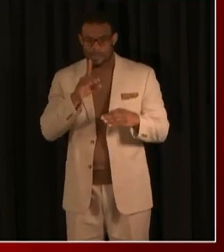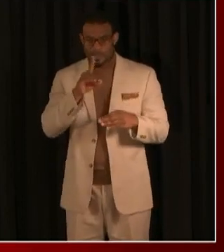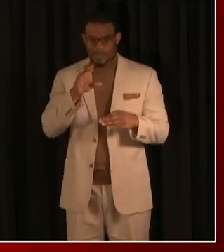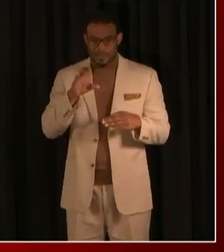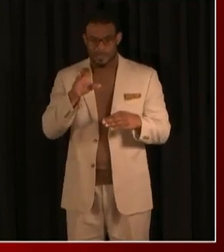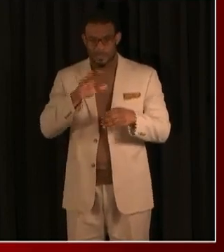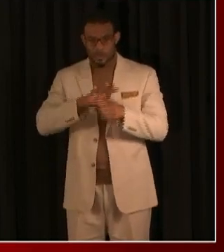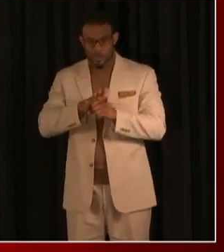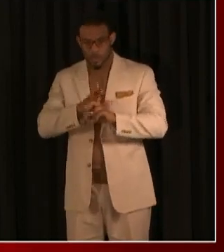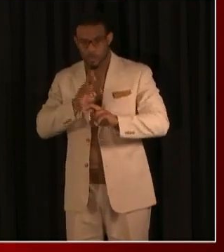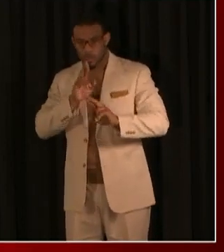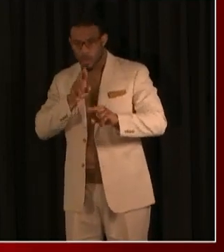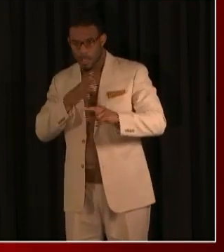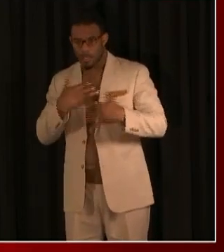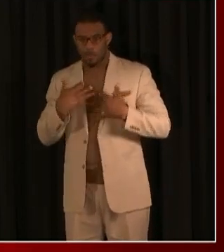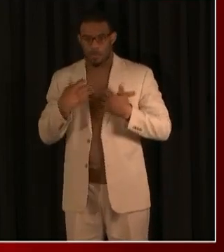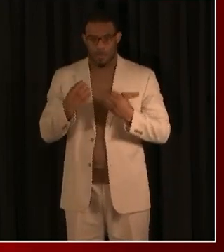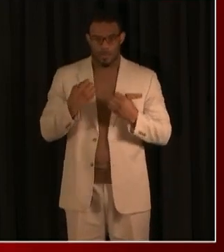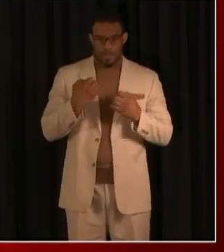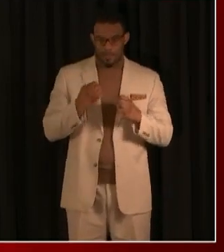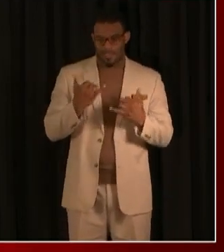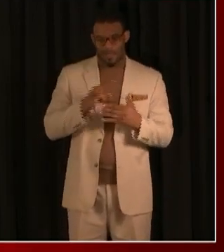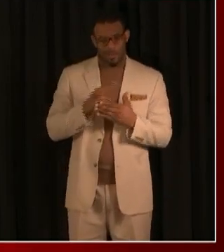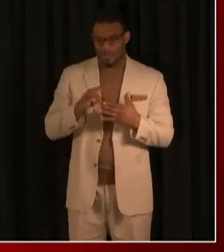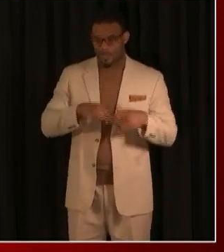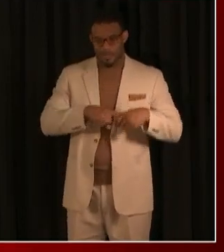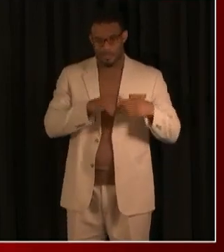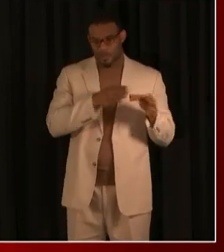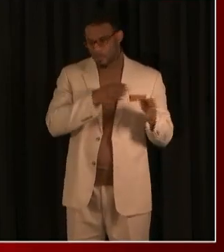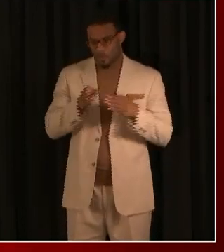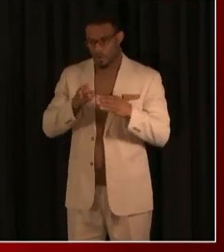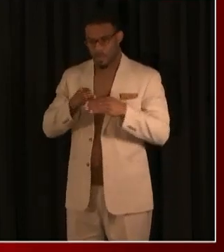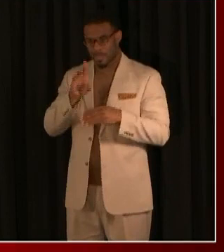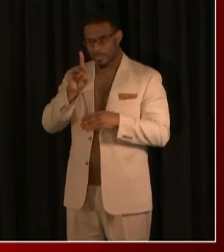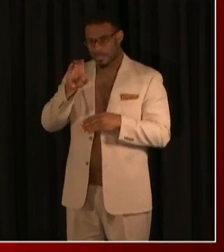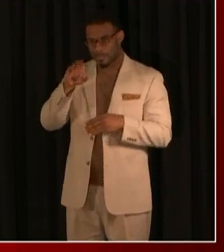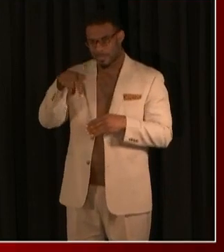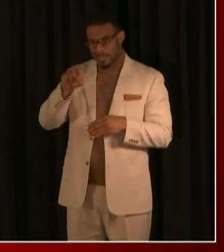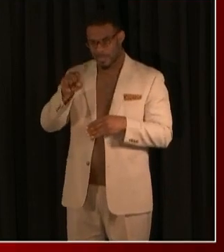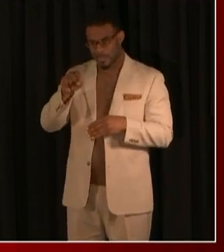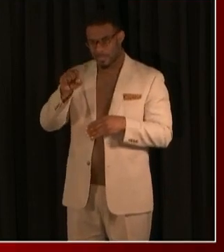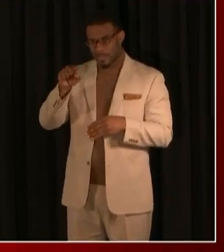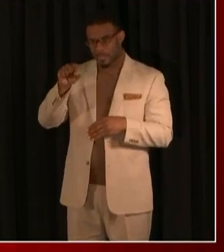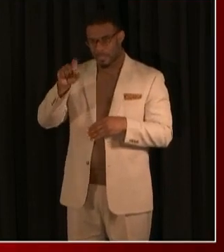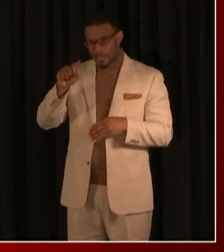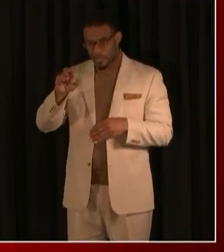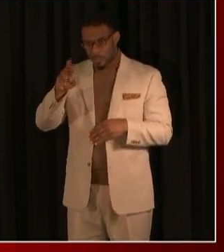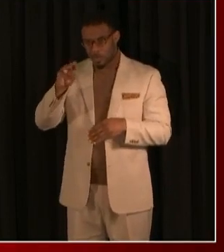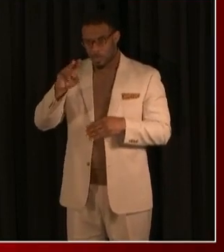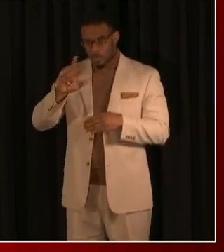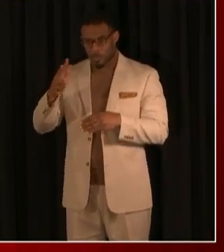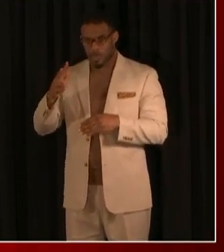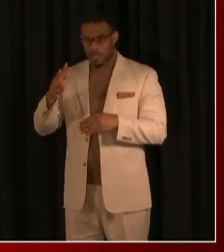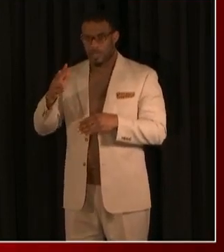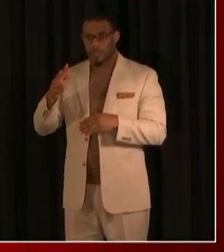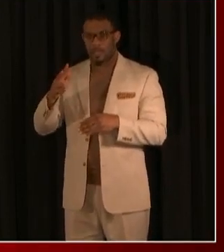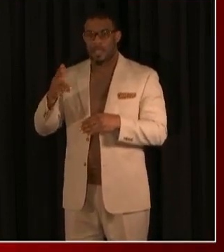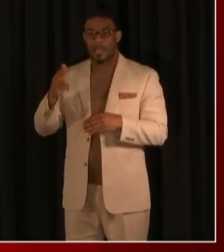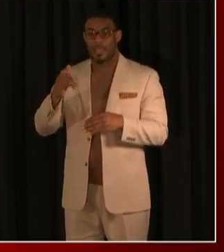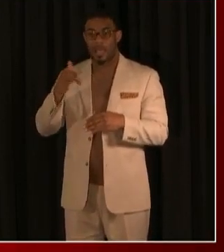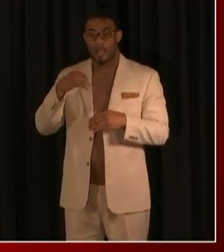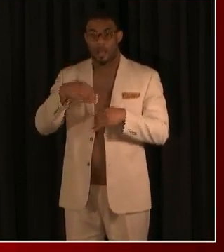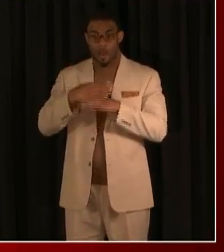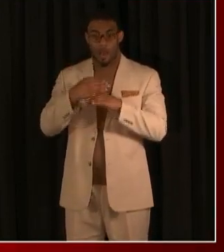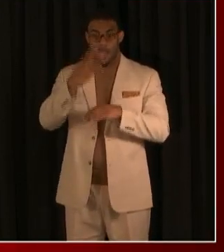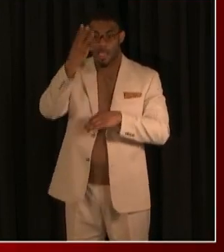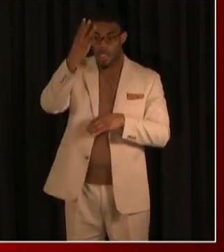is the district's coronavirus response and recovery efforts. This week we did focus it on DCPS Term 3 reopening, but that call is every Wednesday